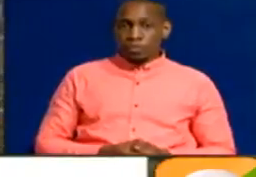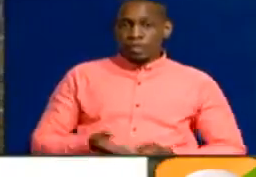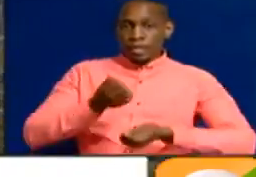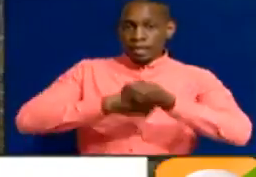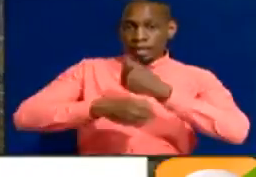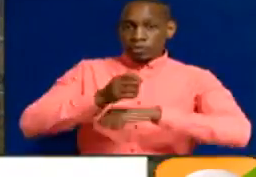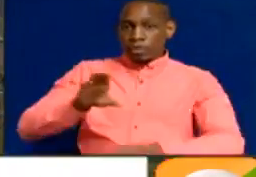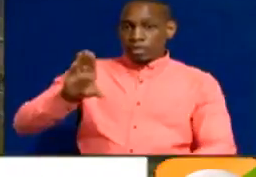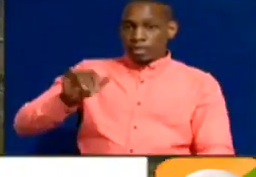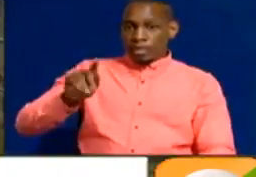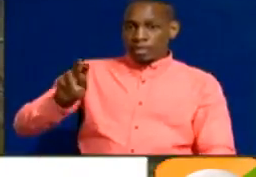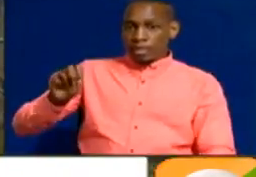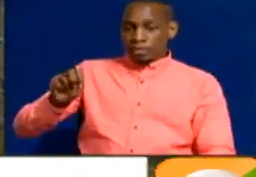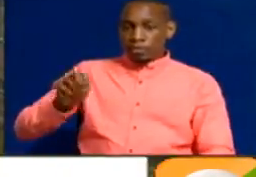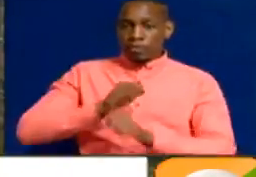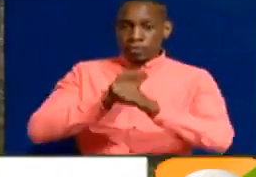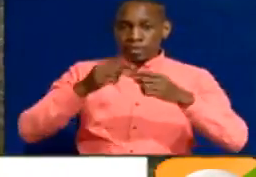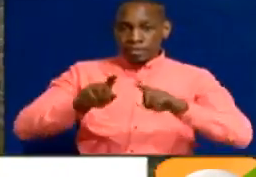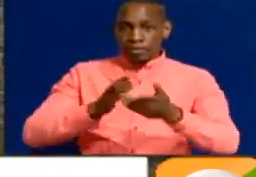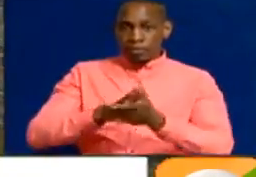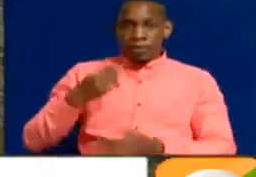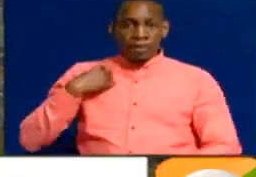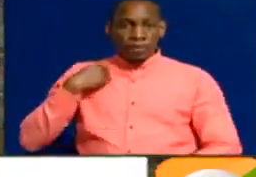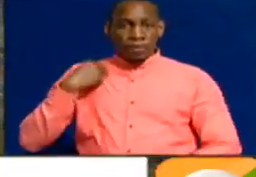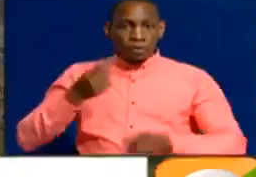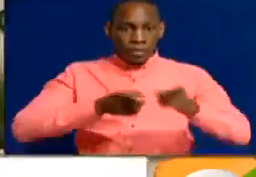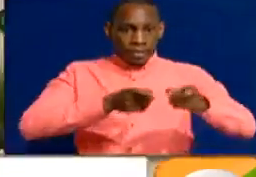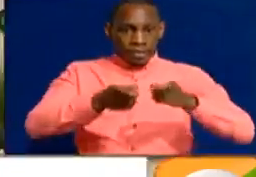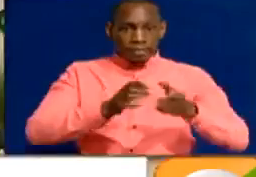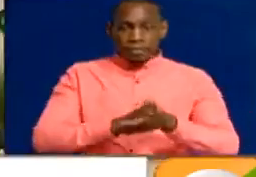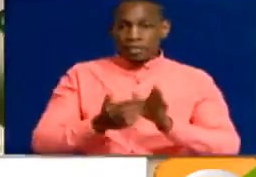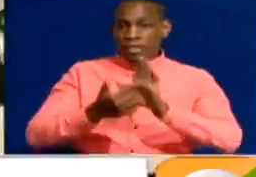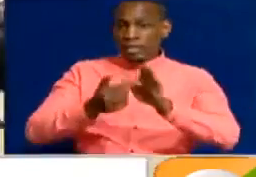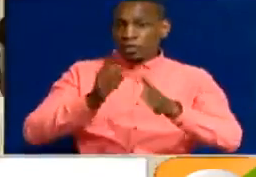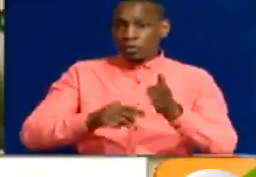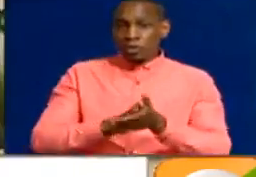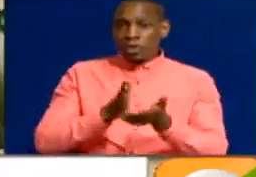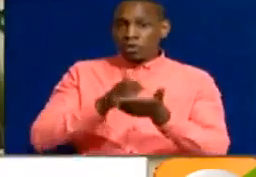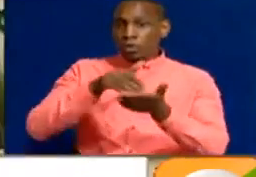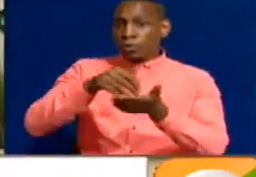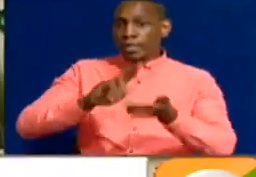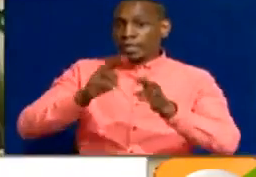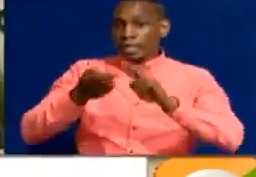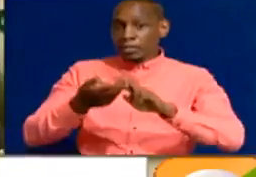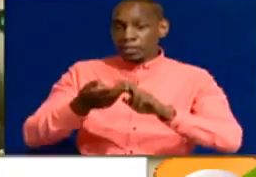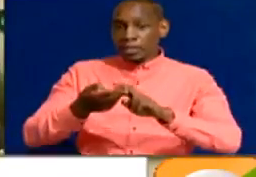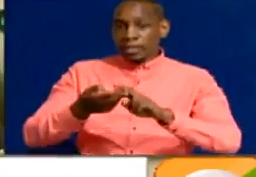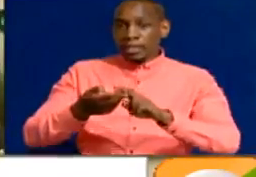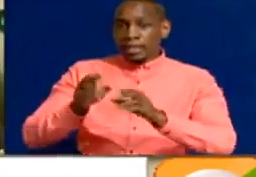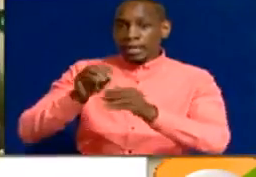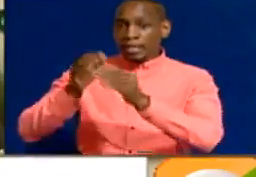The move by Cytonn Investments to cover itself through voluntary administration points to a shaky relationship with its